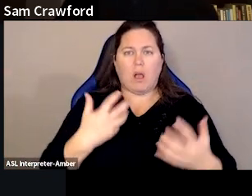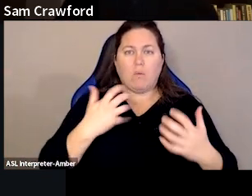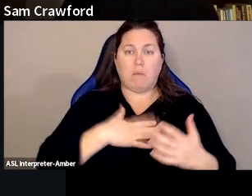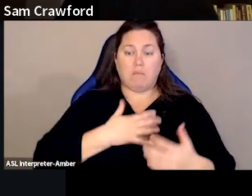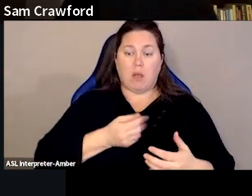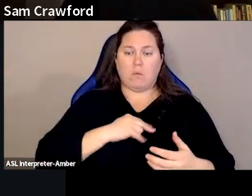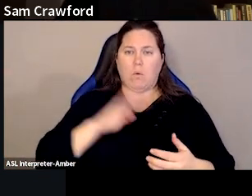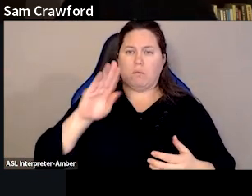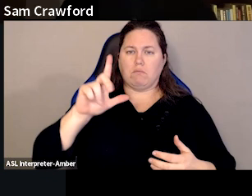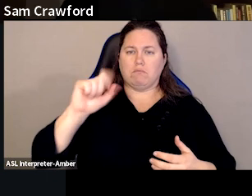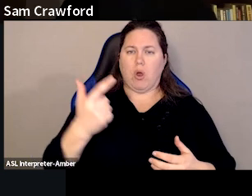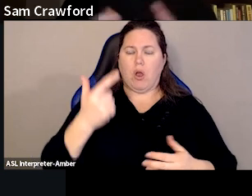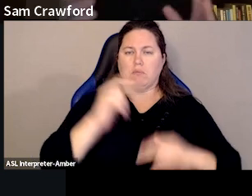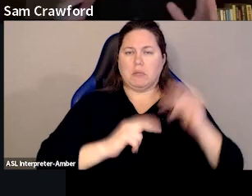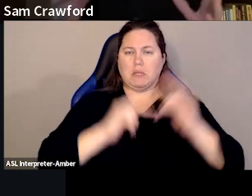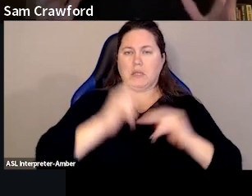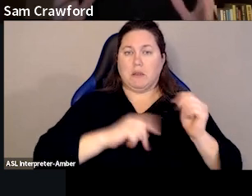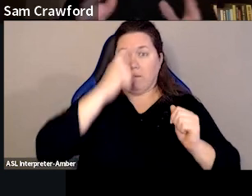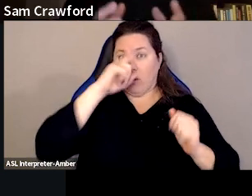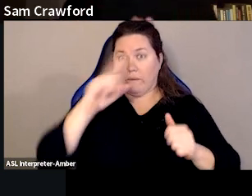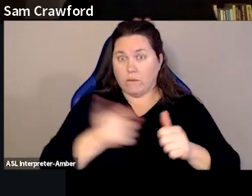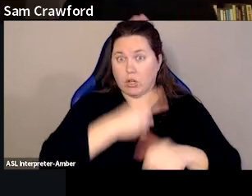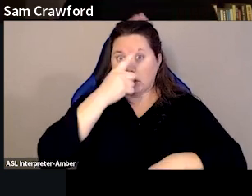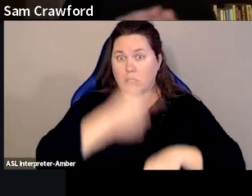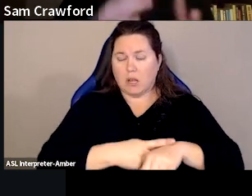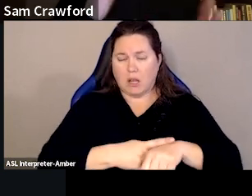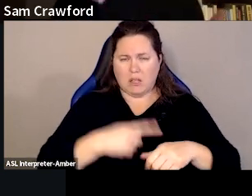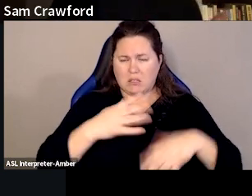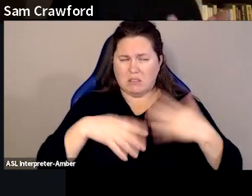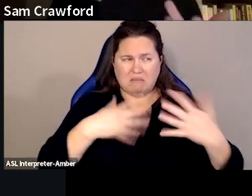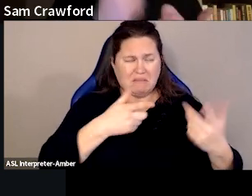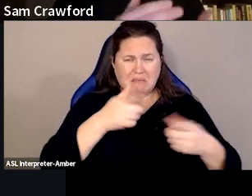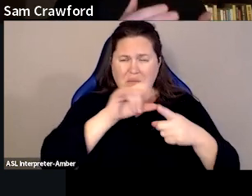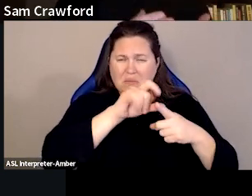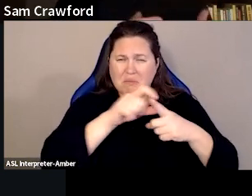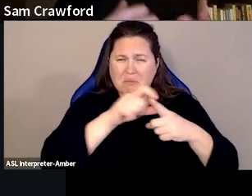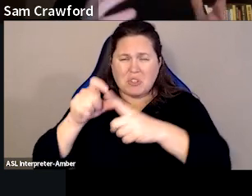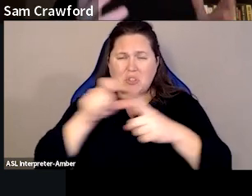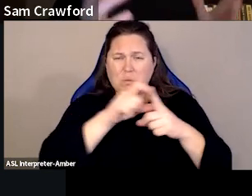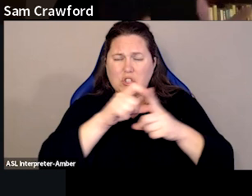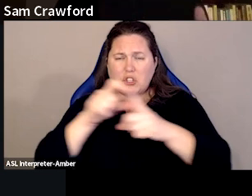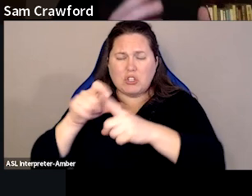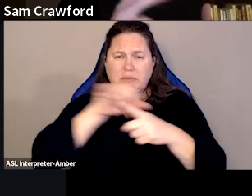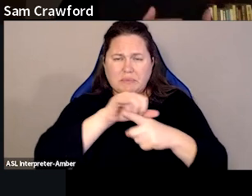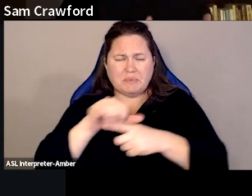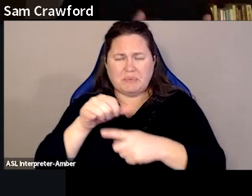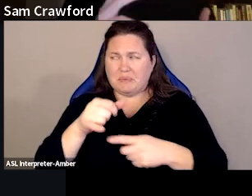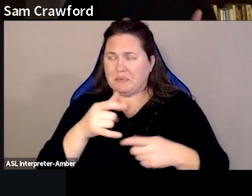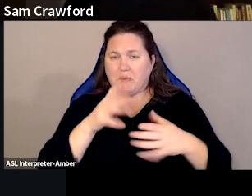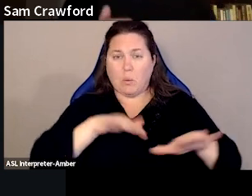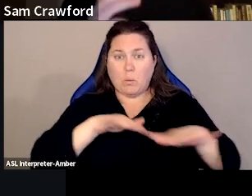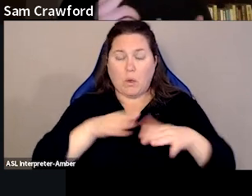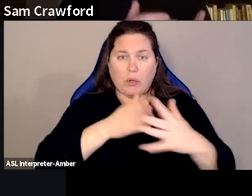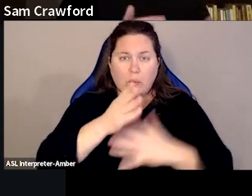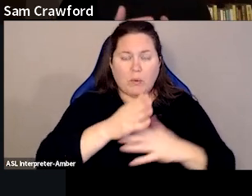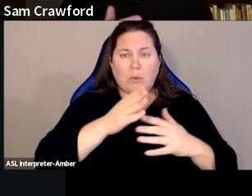time. And there was so much jargon in these like walkthrough tutorials, both